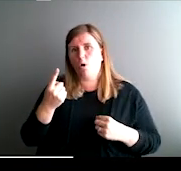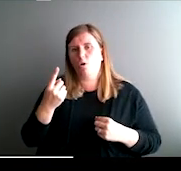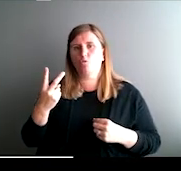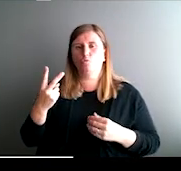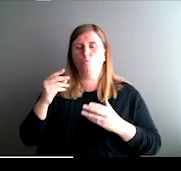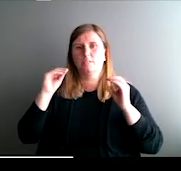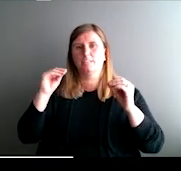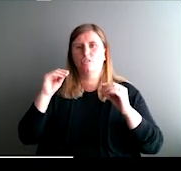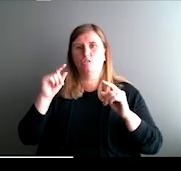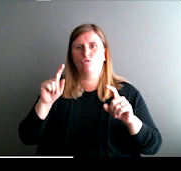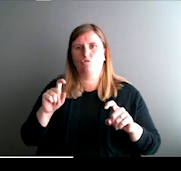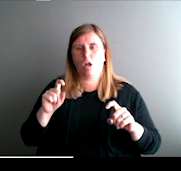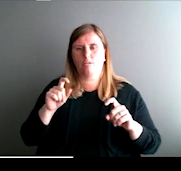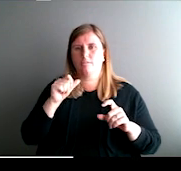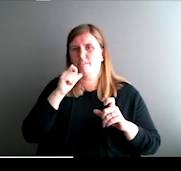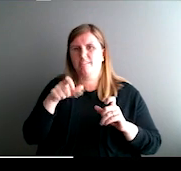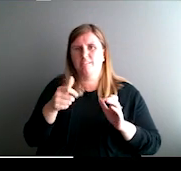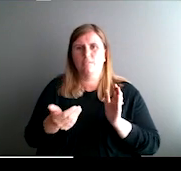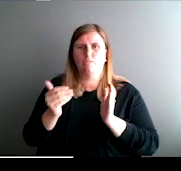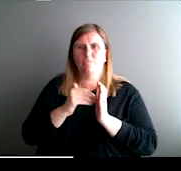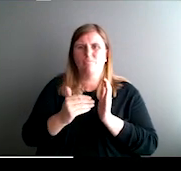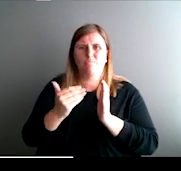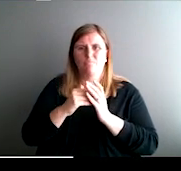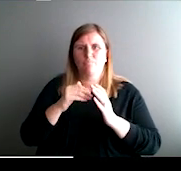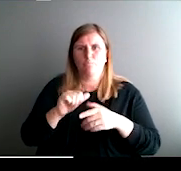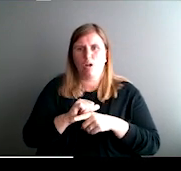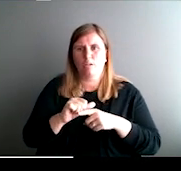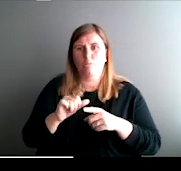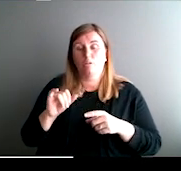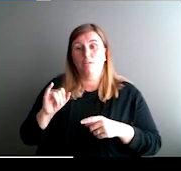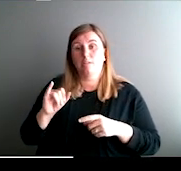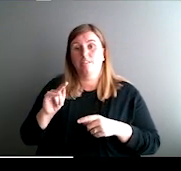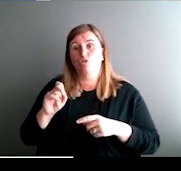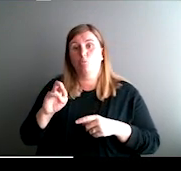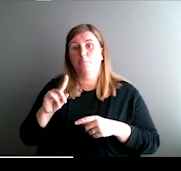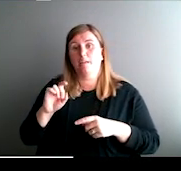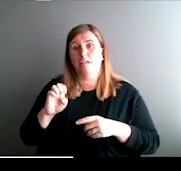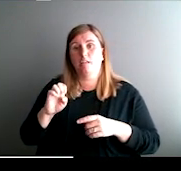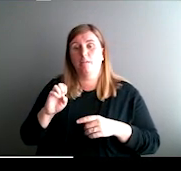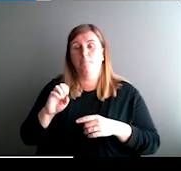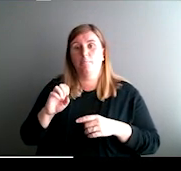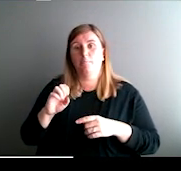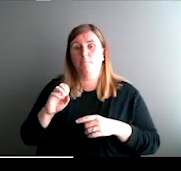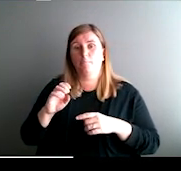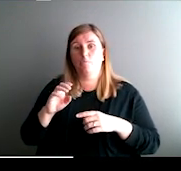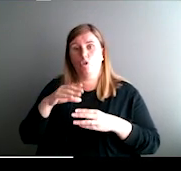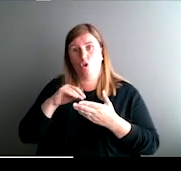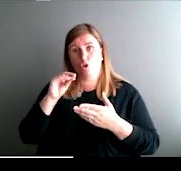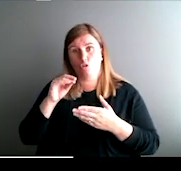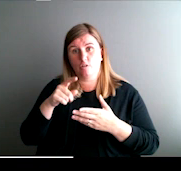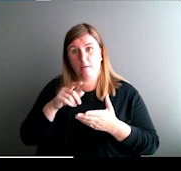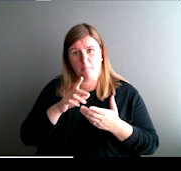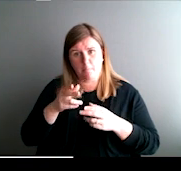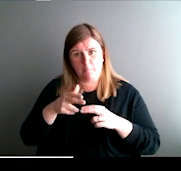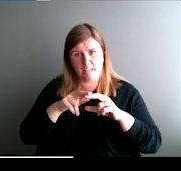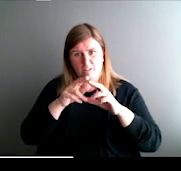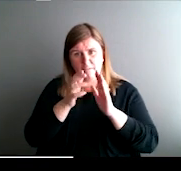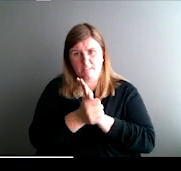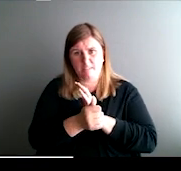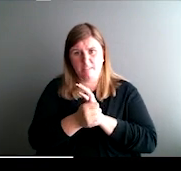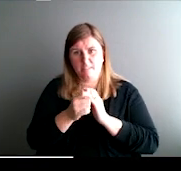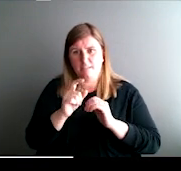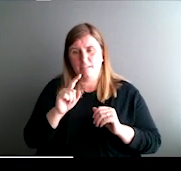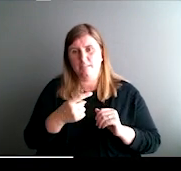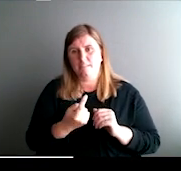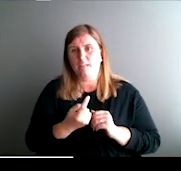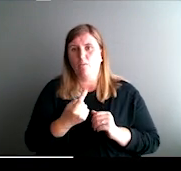don't require repeated practice, which intermediate learners often do. But as they build these skills and they begin to learn these things in a